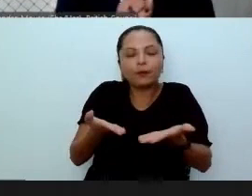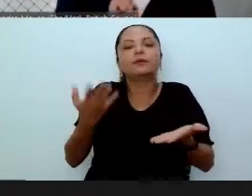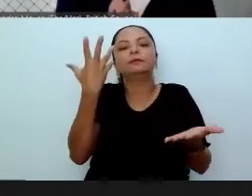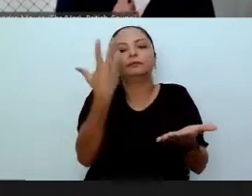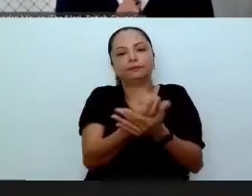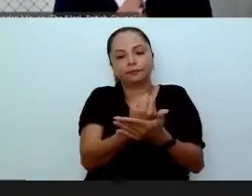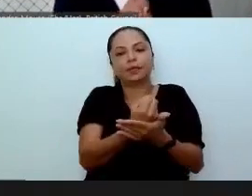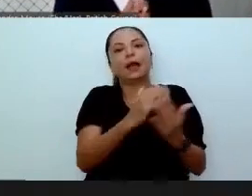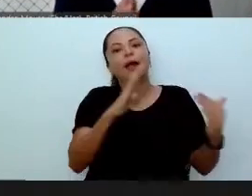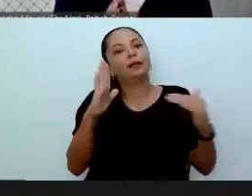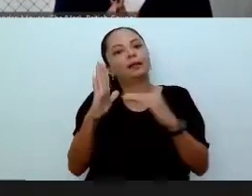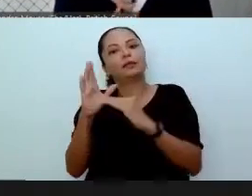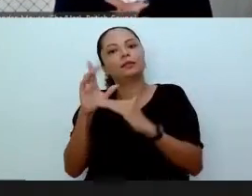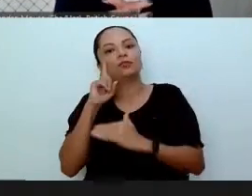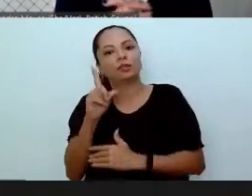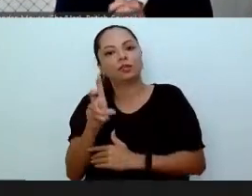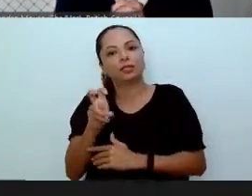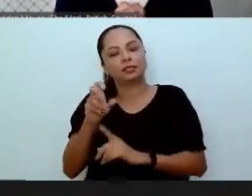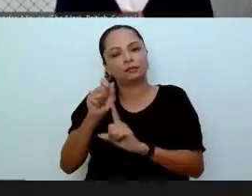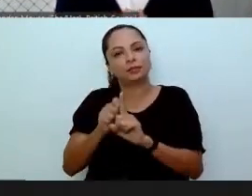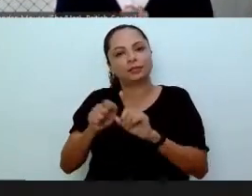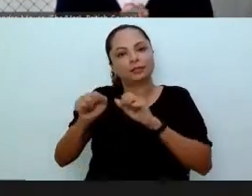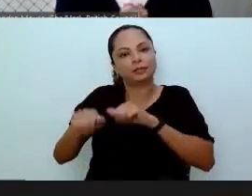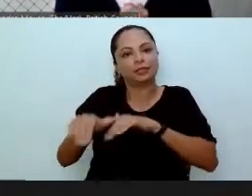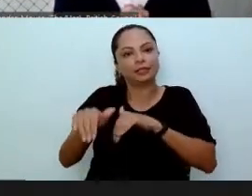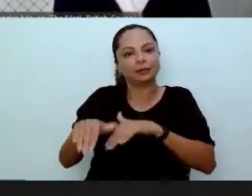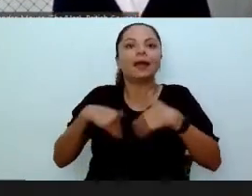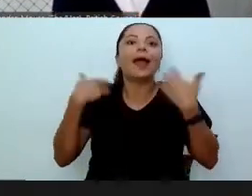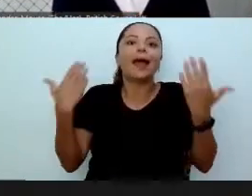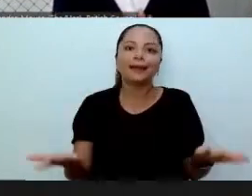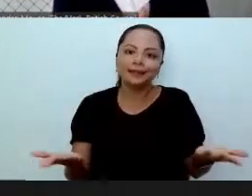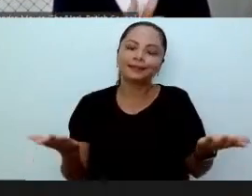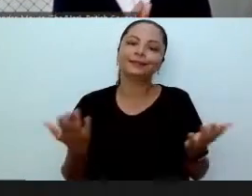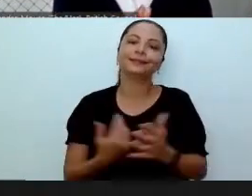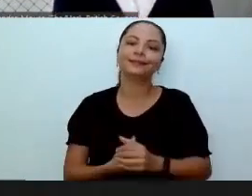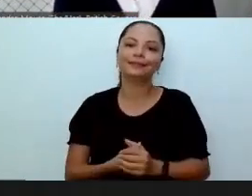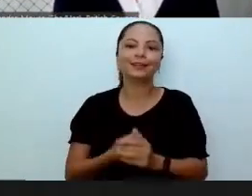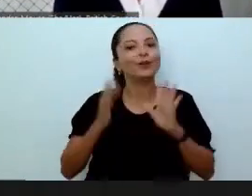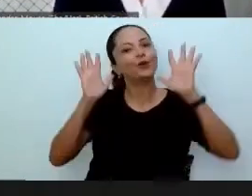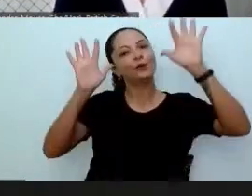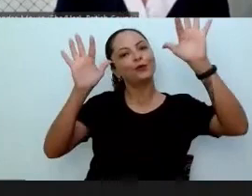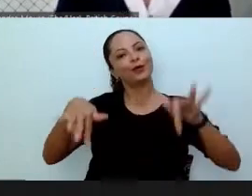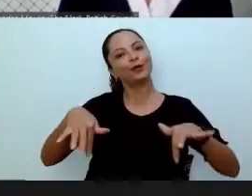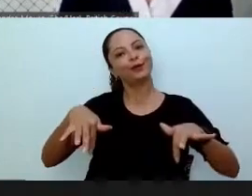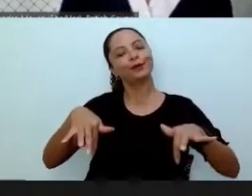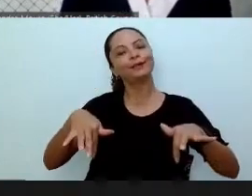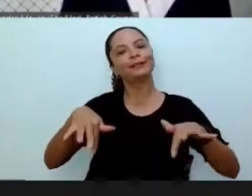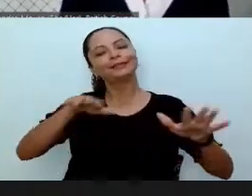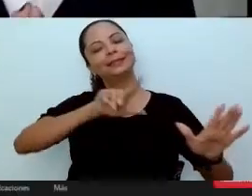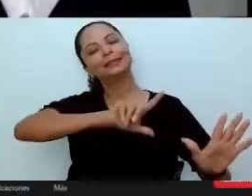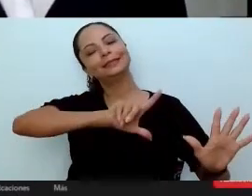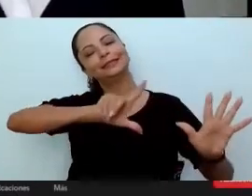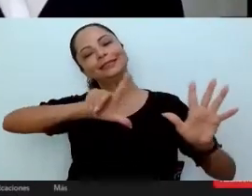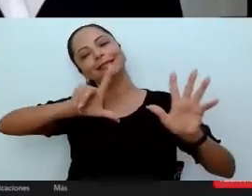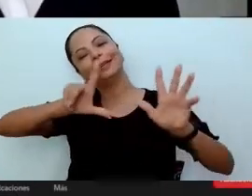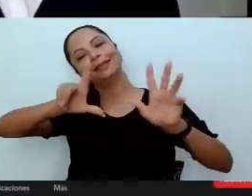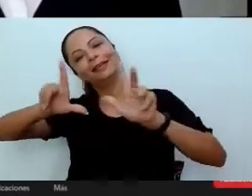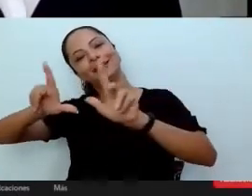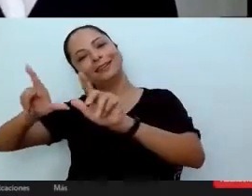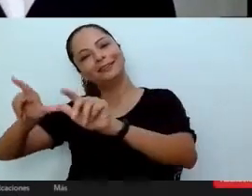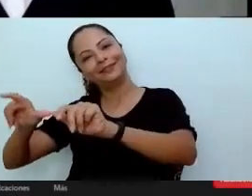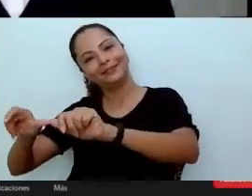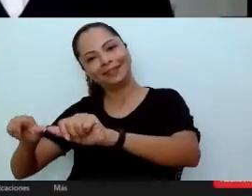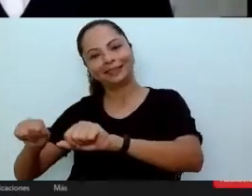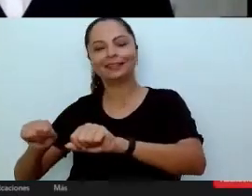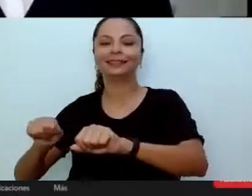And I think that's it, Graham. And that's the end of ELT Week Brazil 2023. And